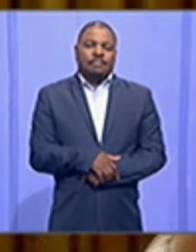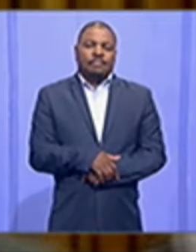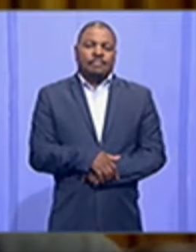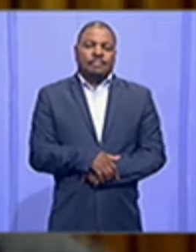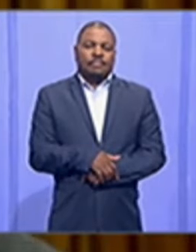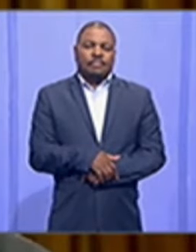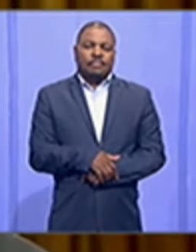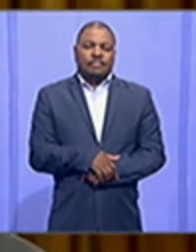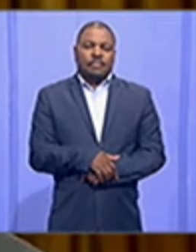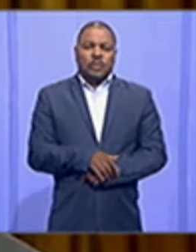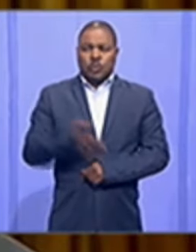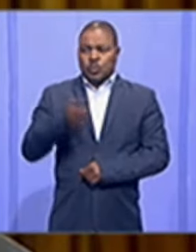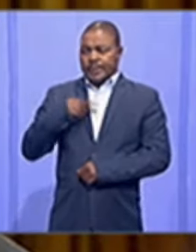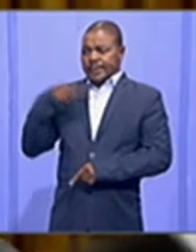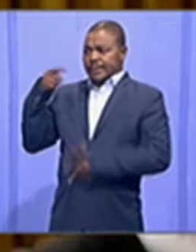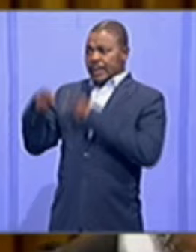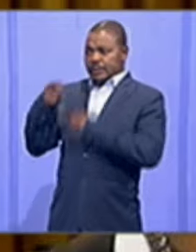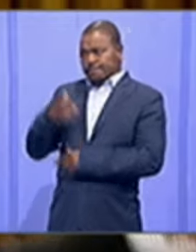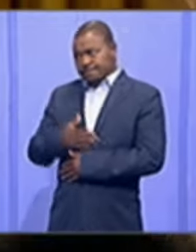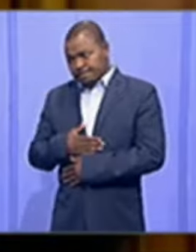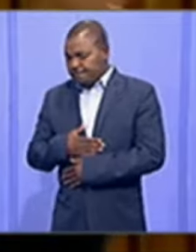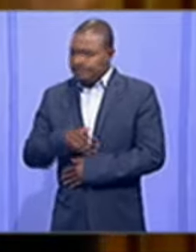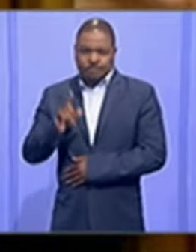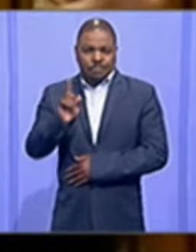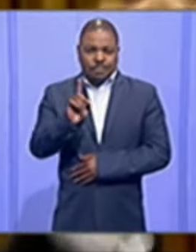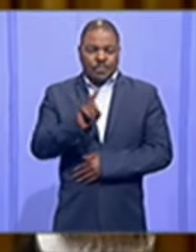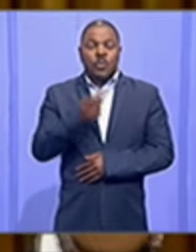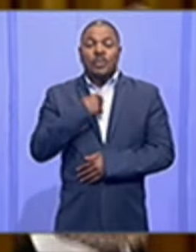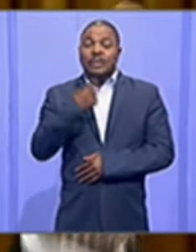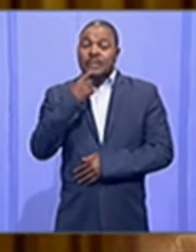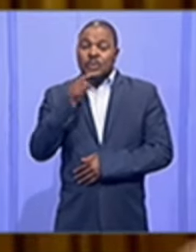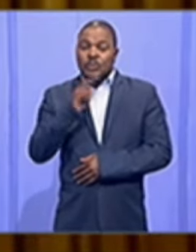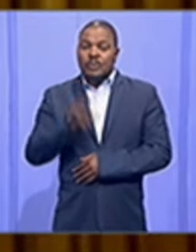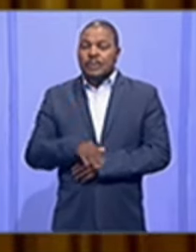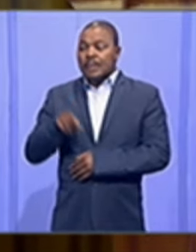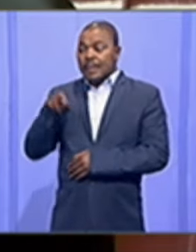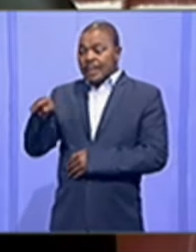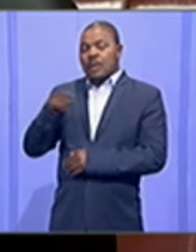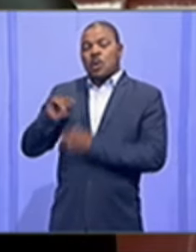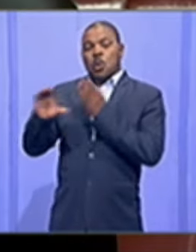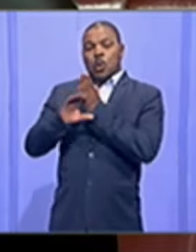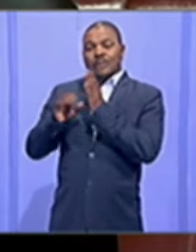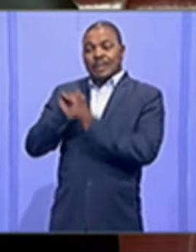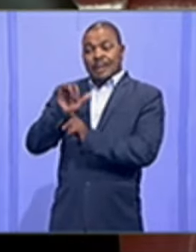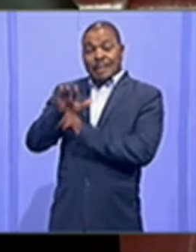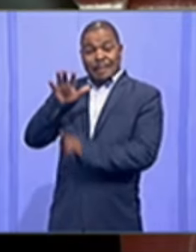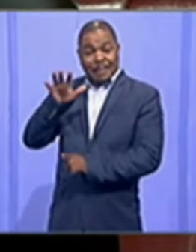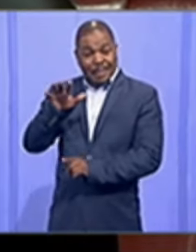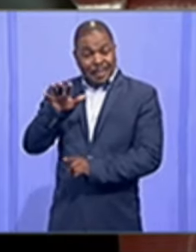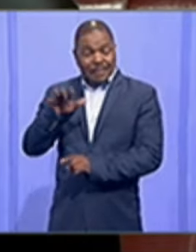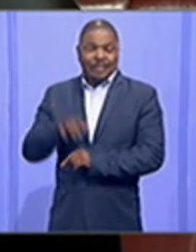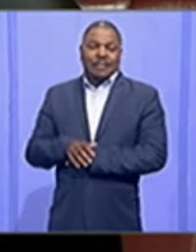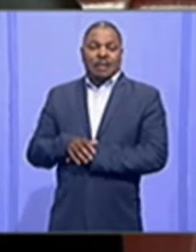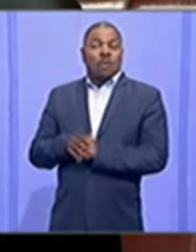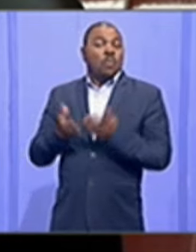We're not attacking the order. We're simply saying its constitutional impact results in